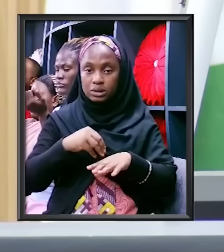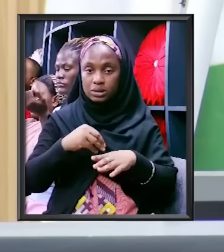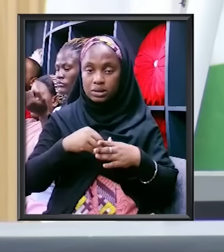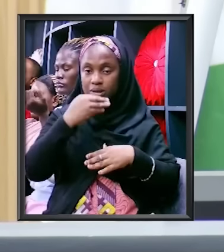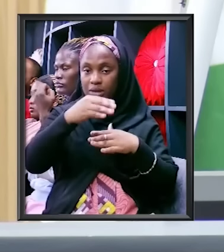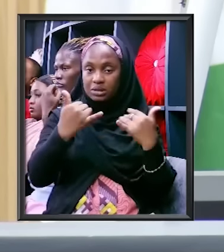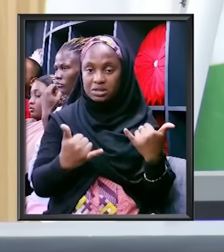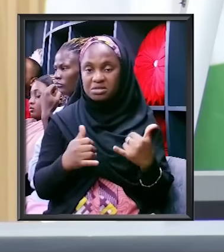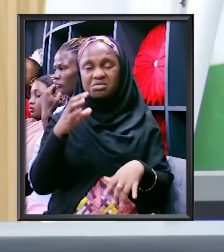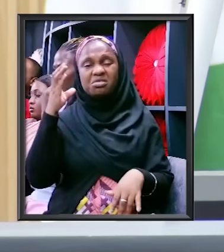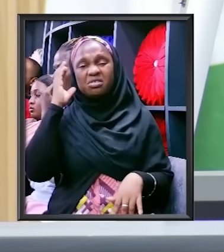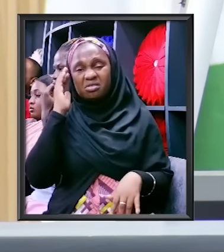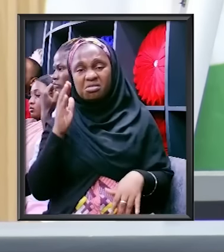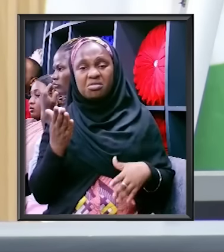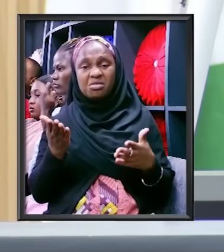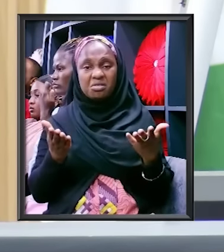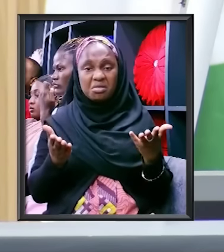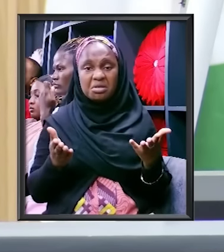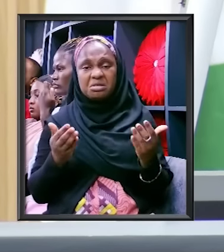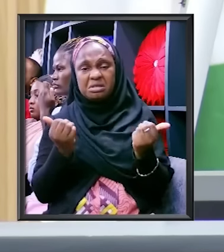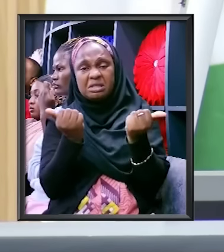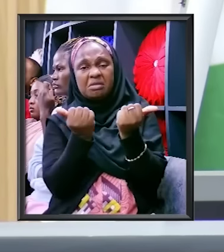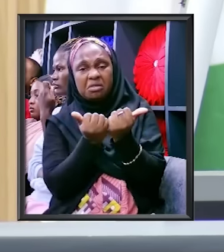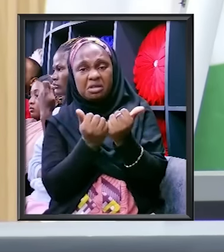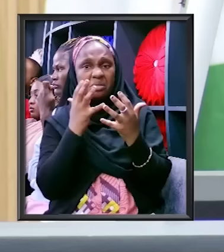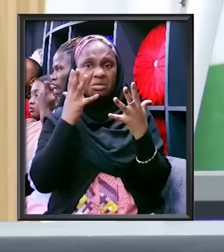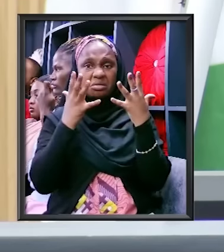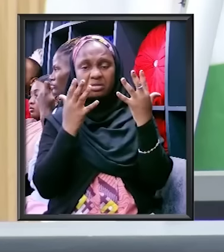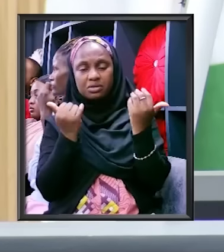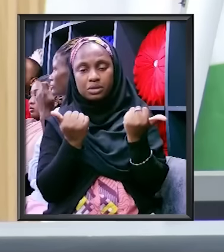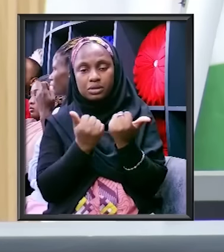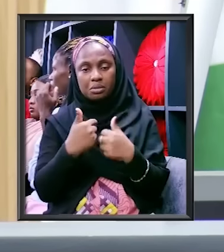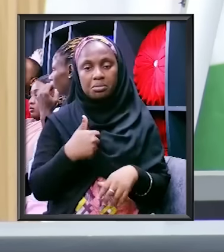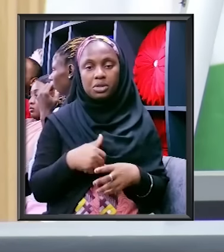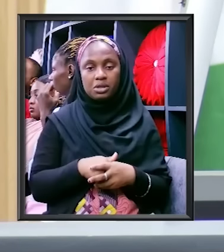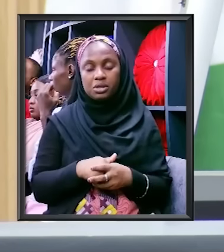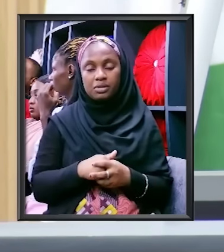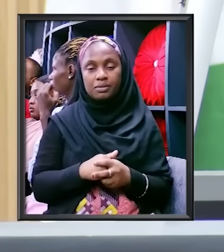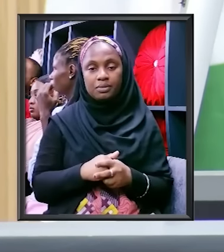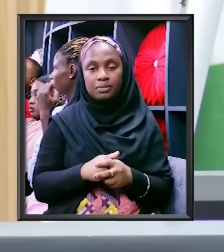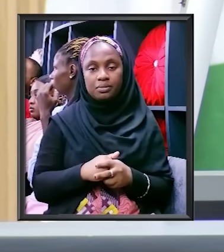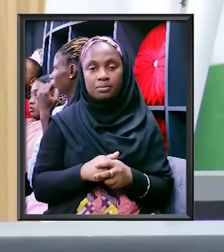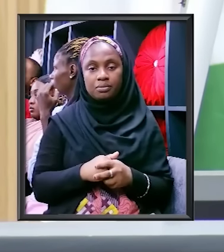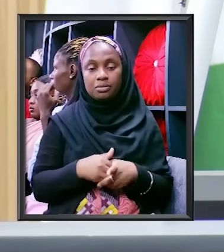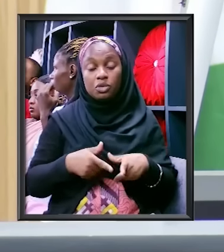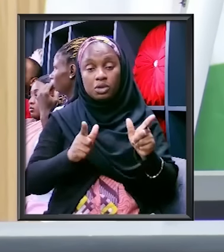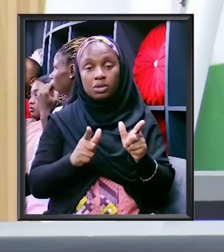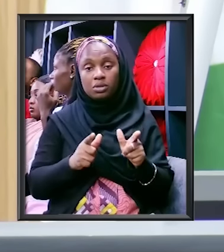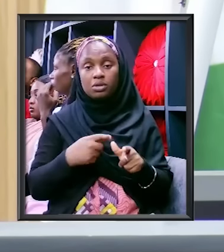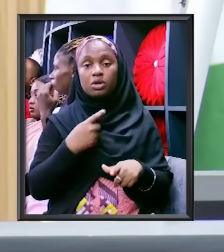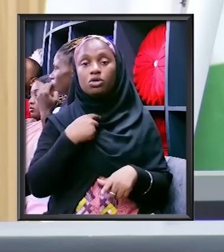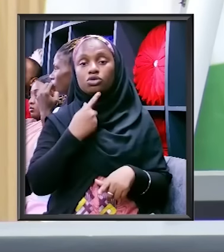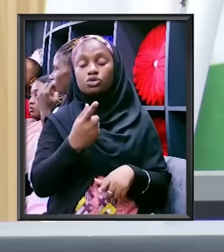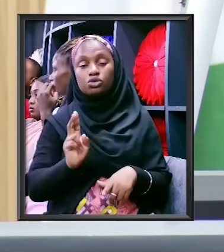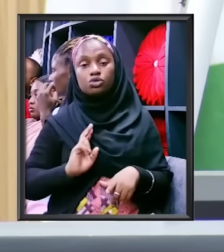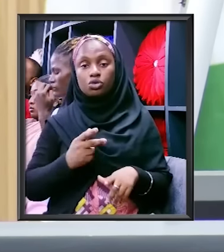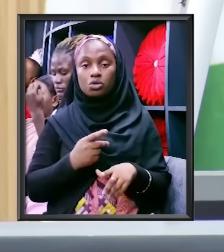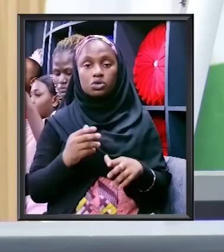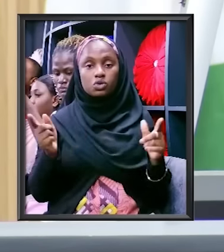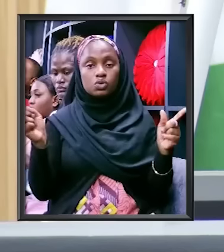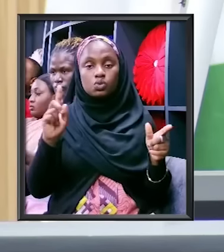say, he is intimidating me, he's harassing me. May she show us harassment and